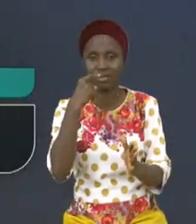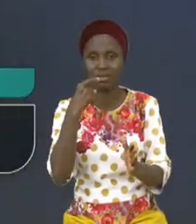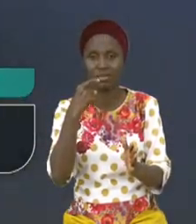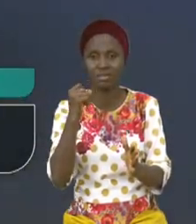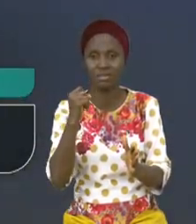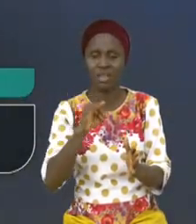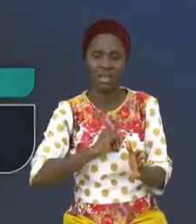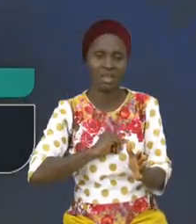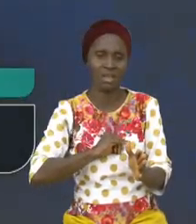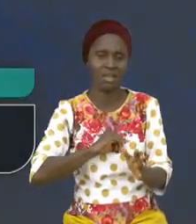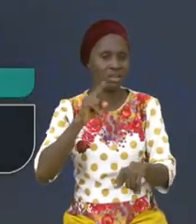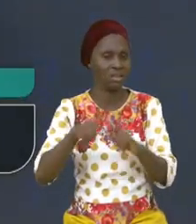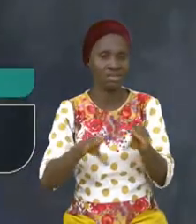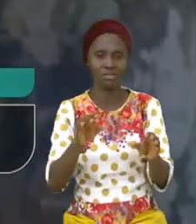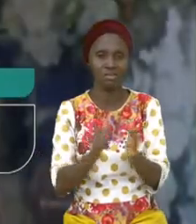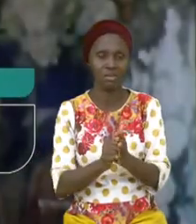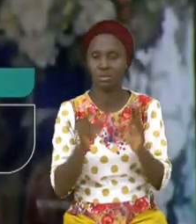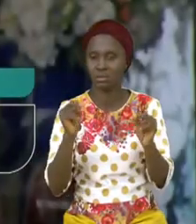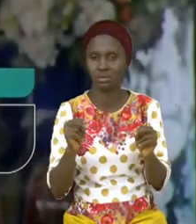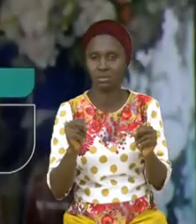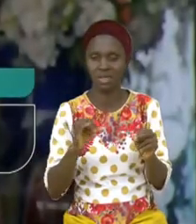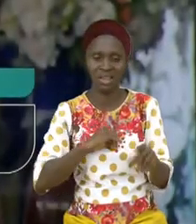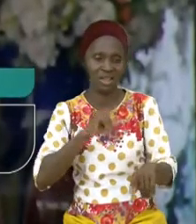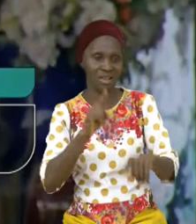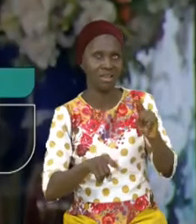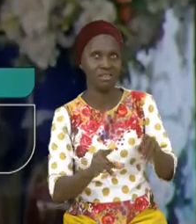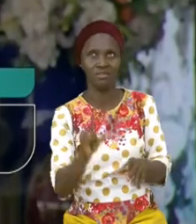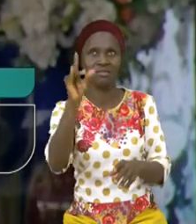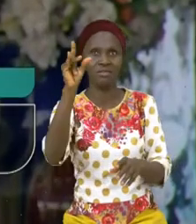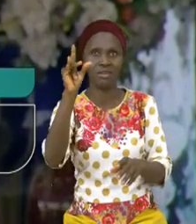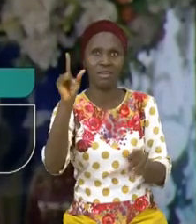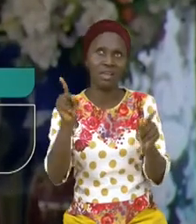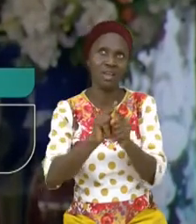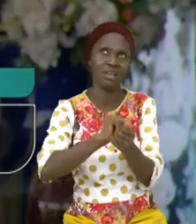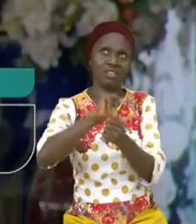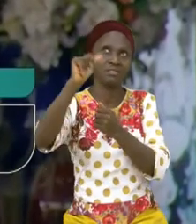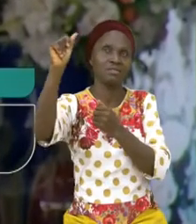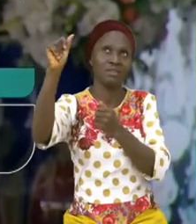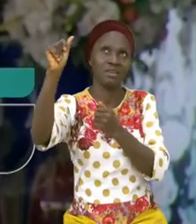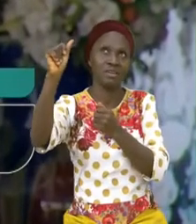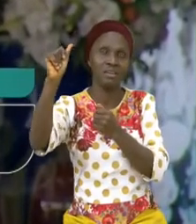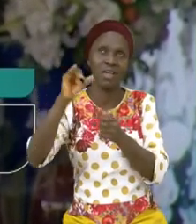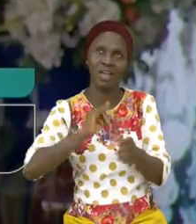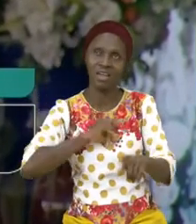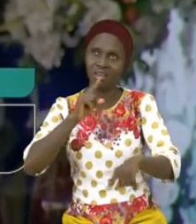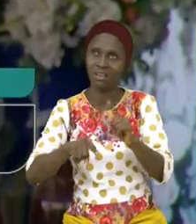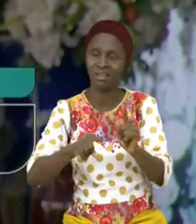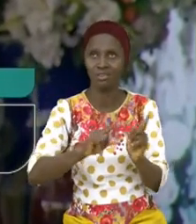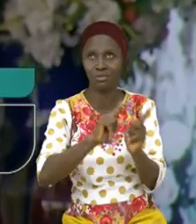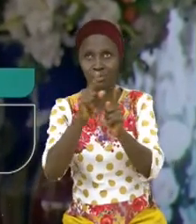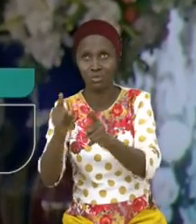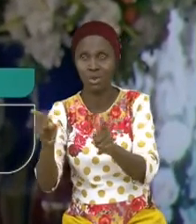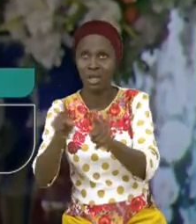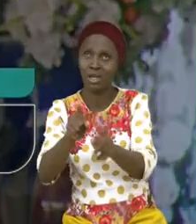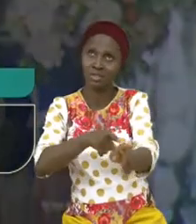i can't do that i can't fly as far i can't go as